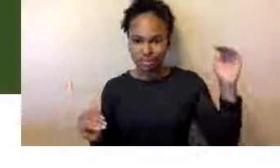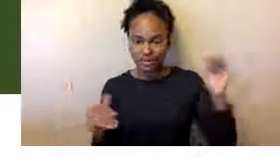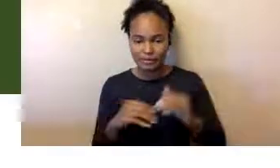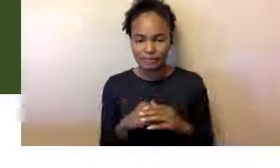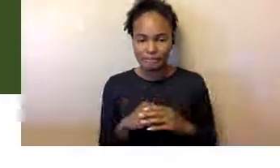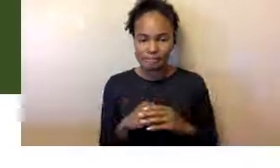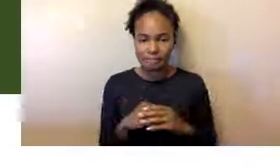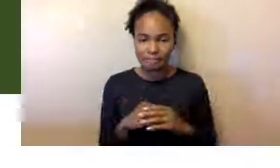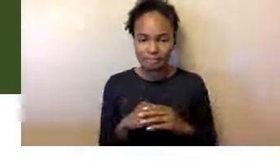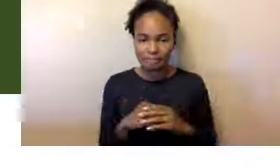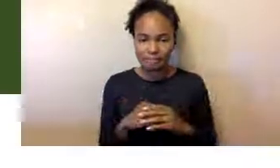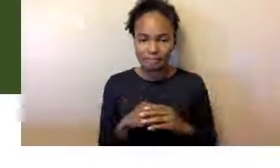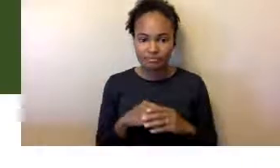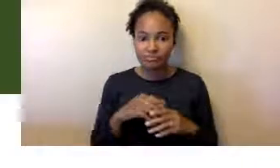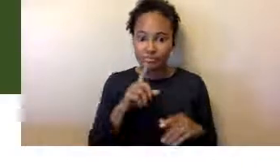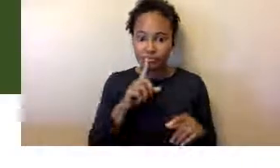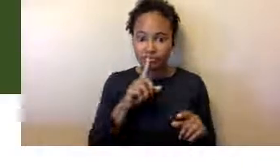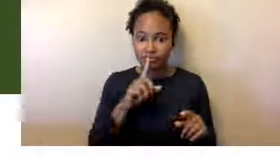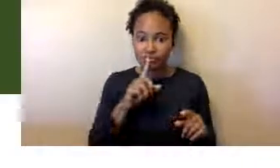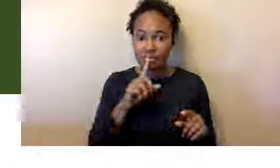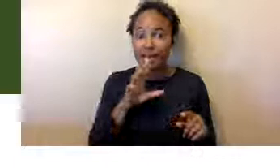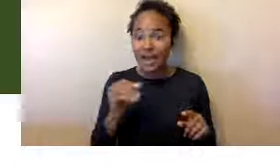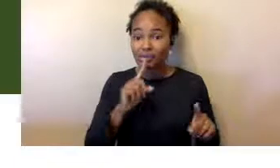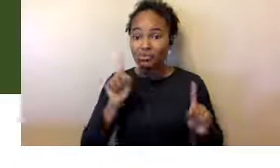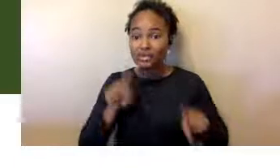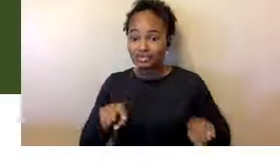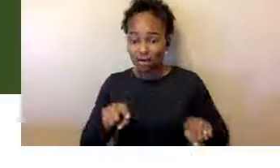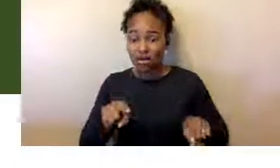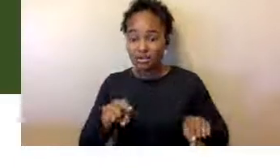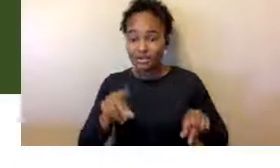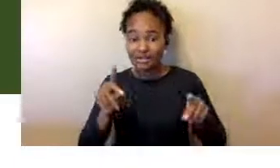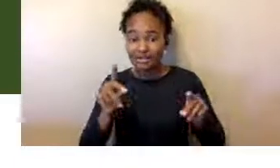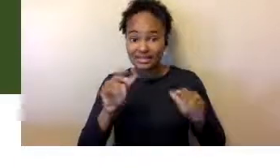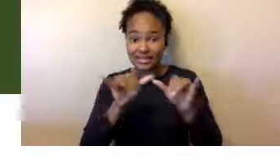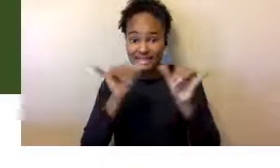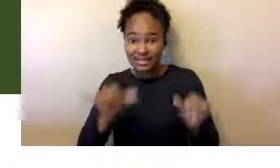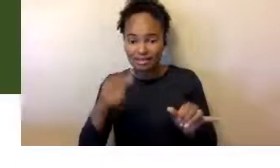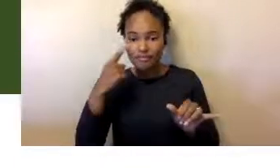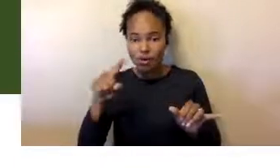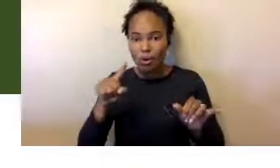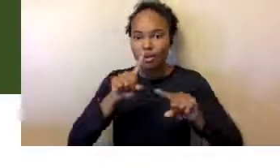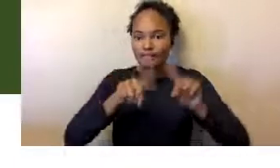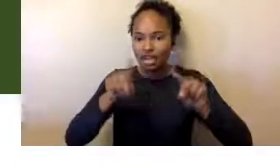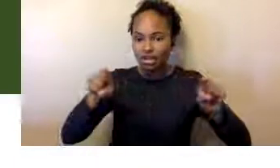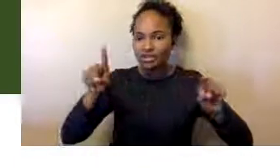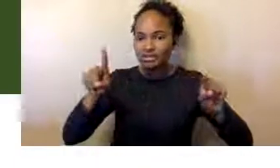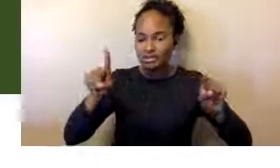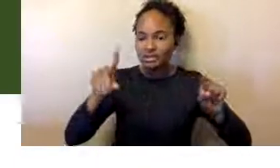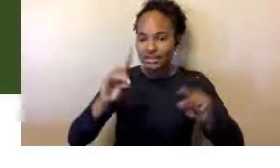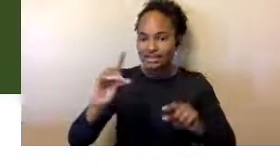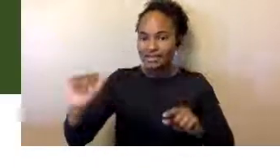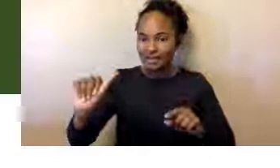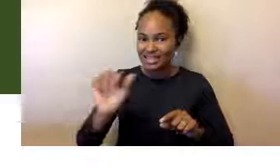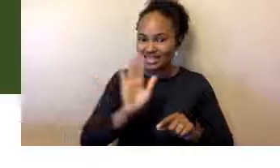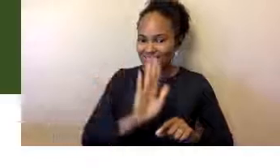based upon different disabilities. Providing a benefit or service that is less effective